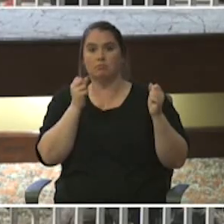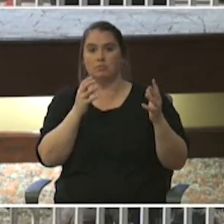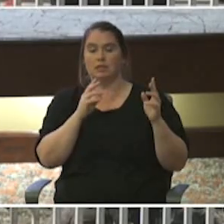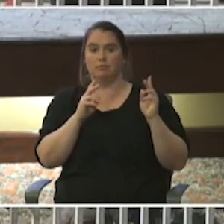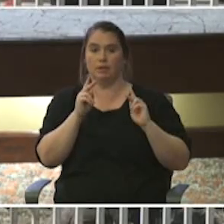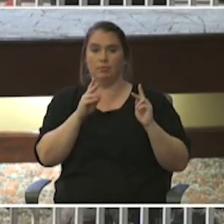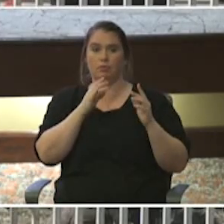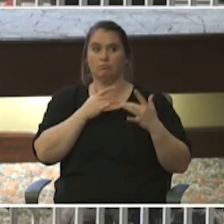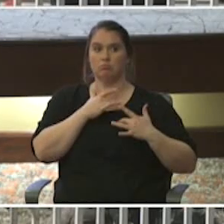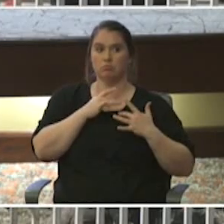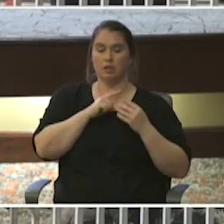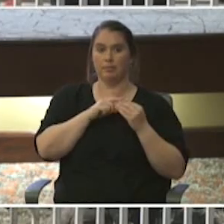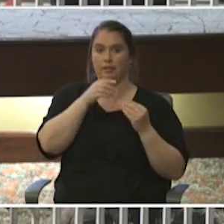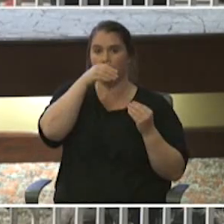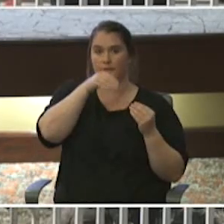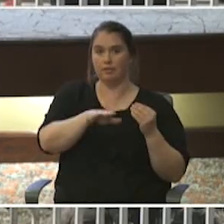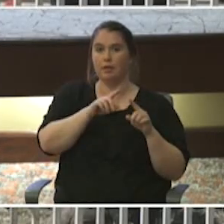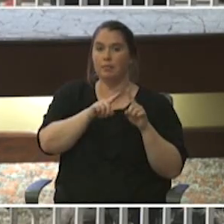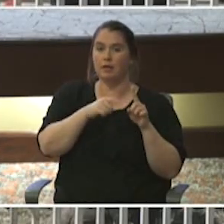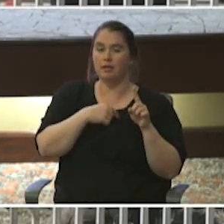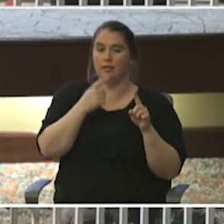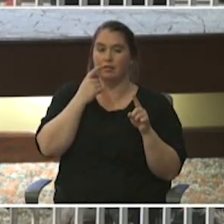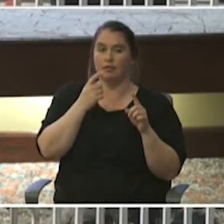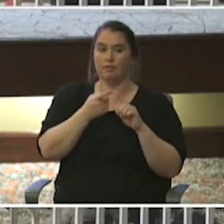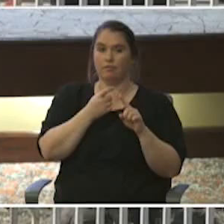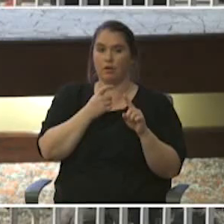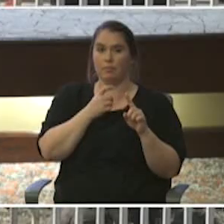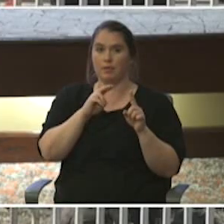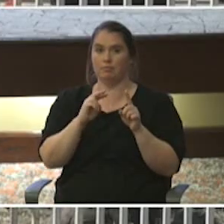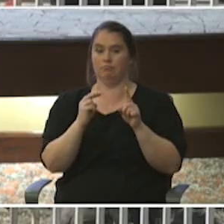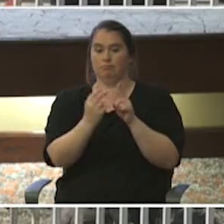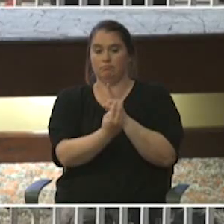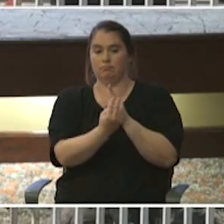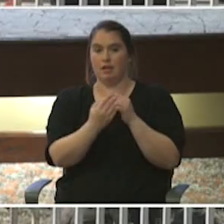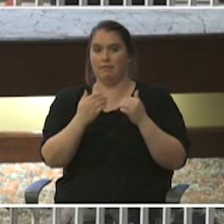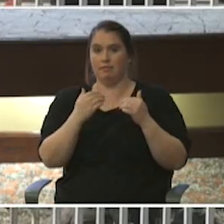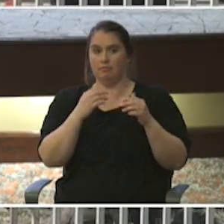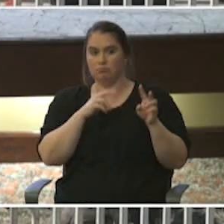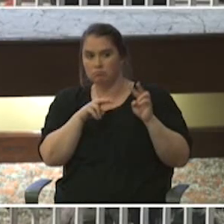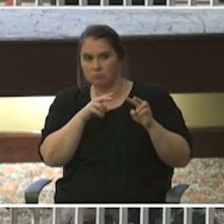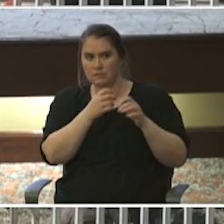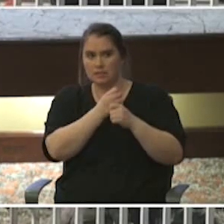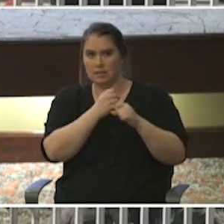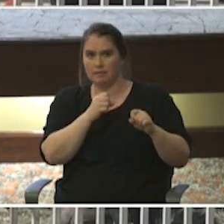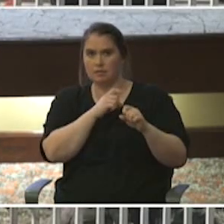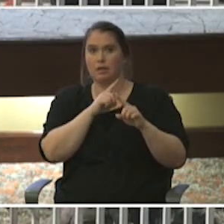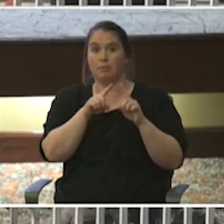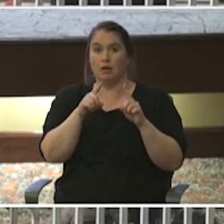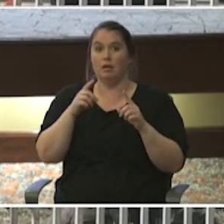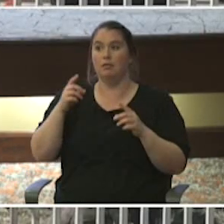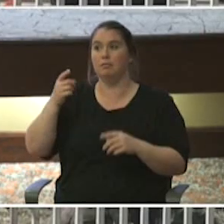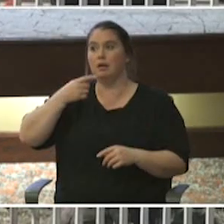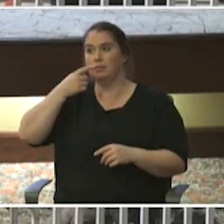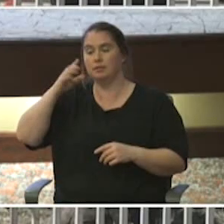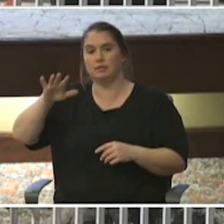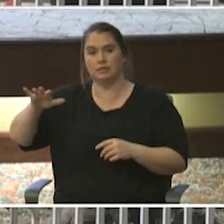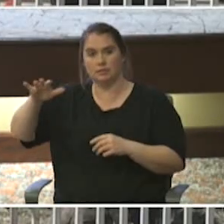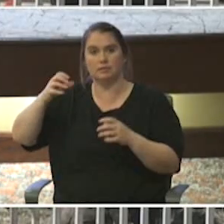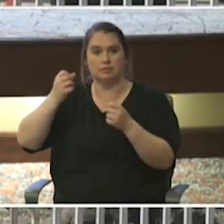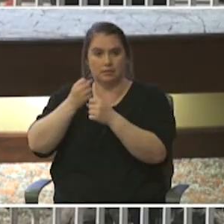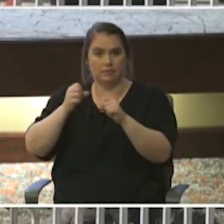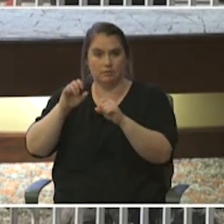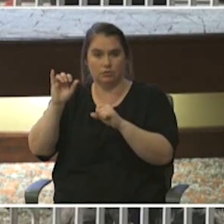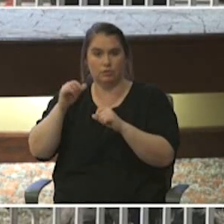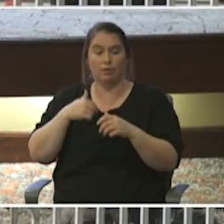for the elephant, both I think from an animal welfare perspective, but also public safety. There was quite a bit of news